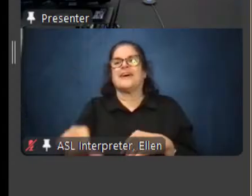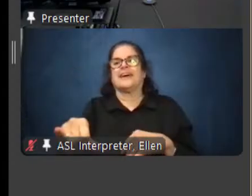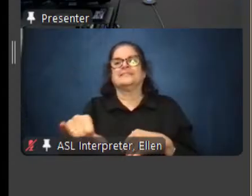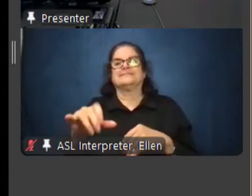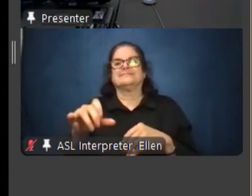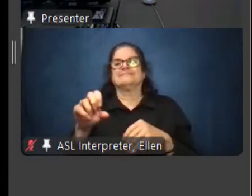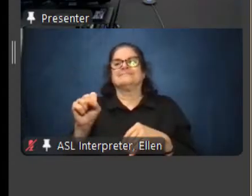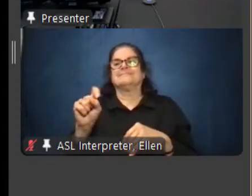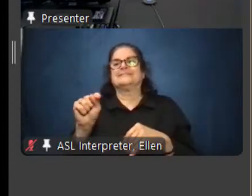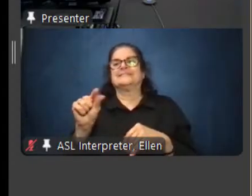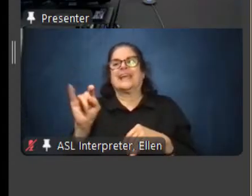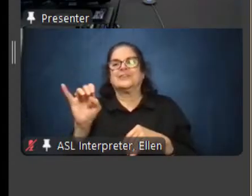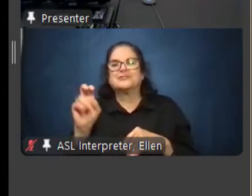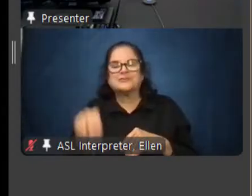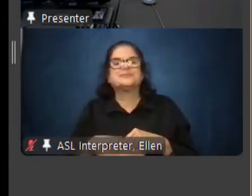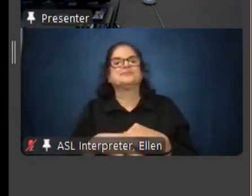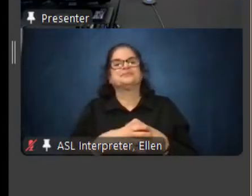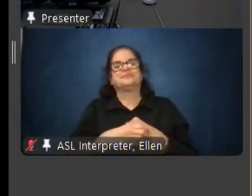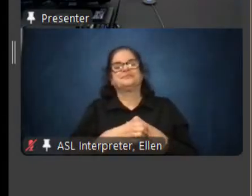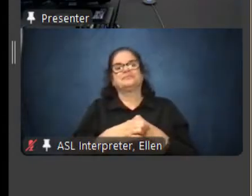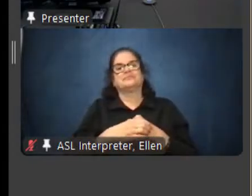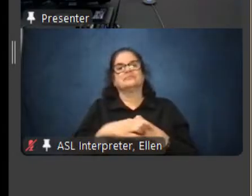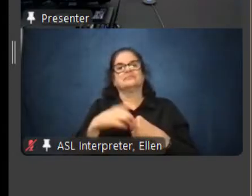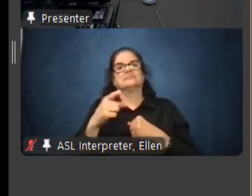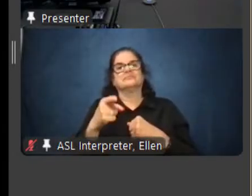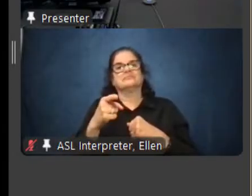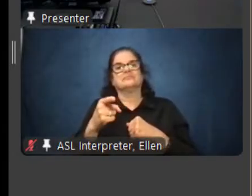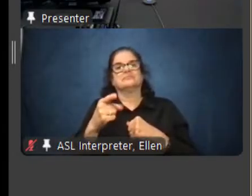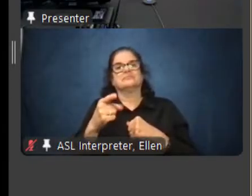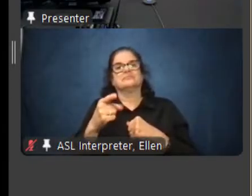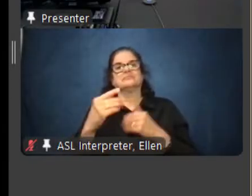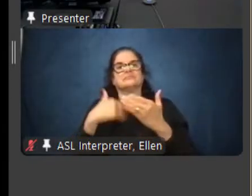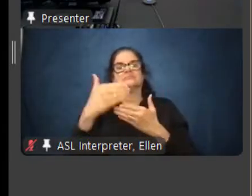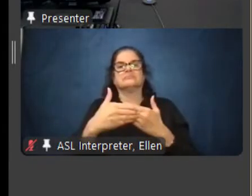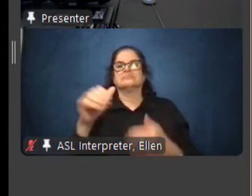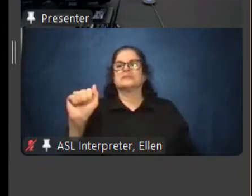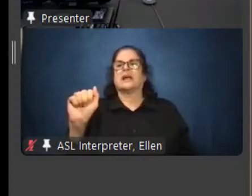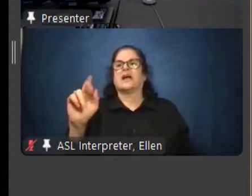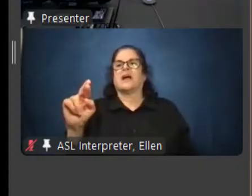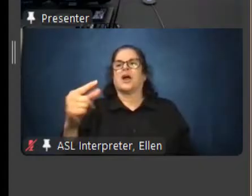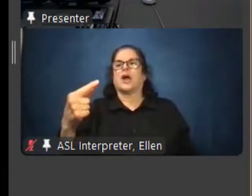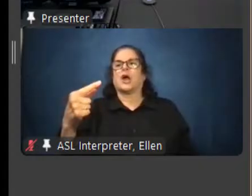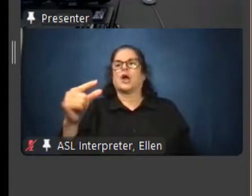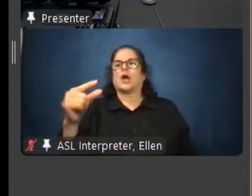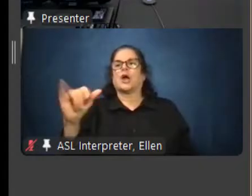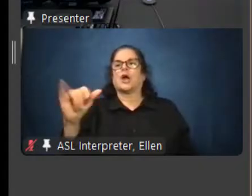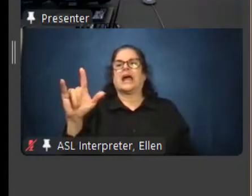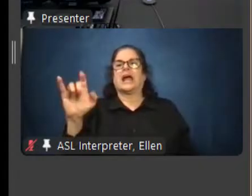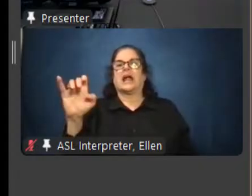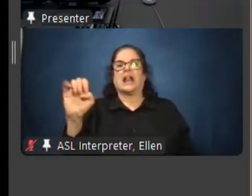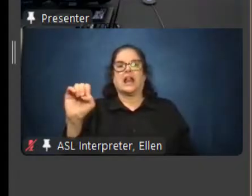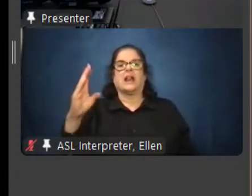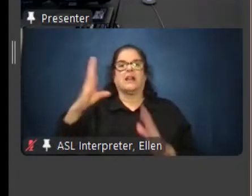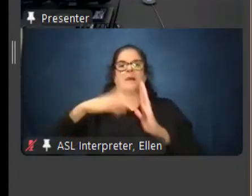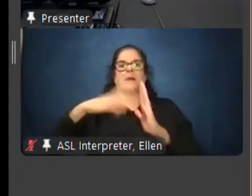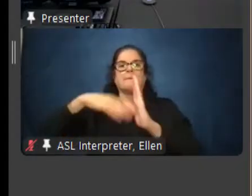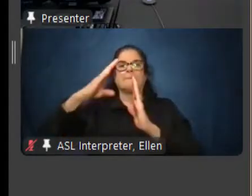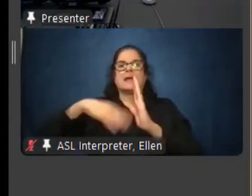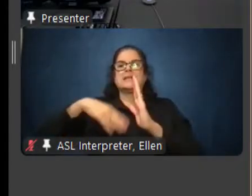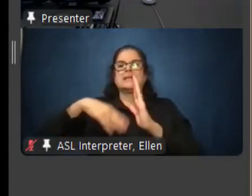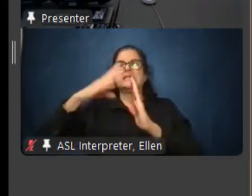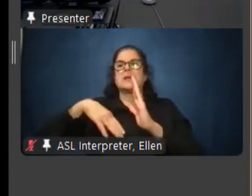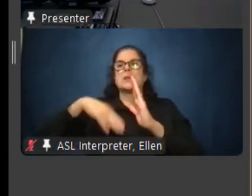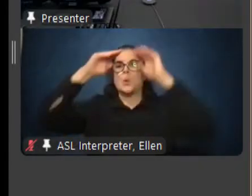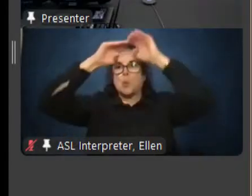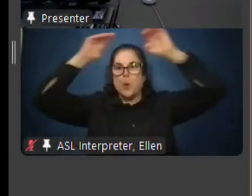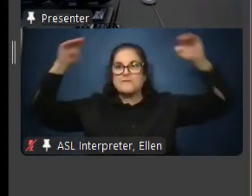Next photo I'm showing is of the exterior of Argyle, where they're painting the rooftop edge of the station exterior. And